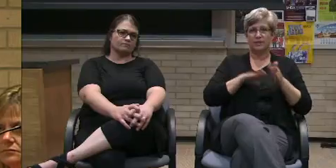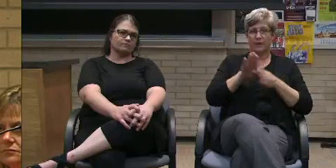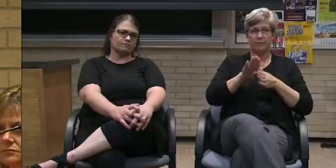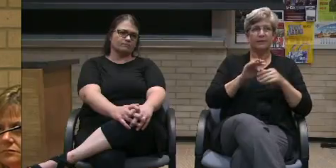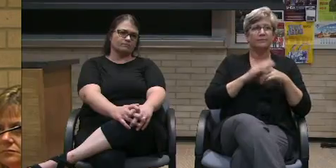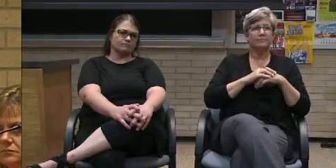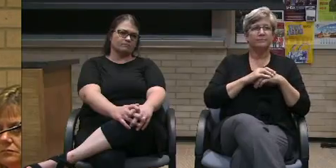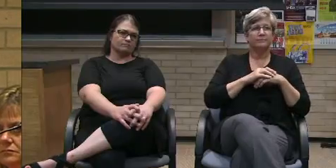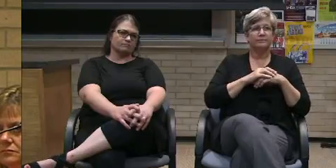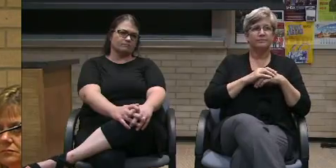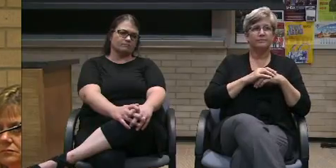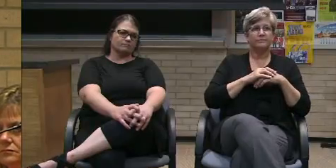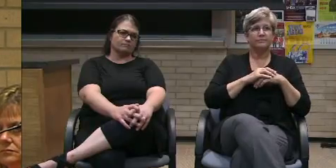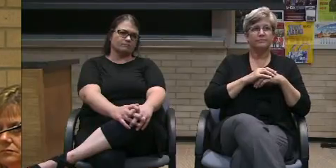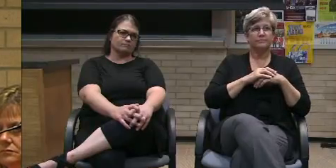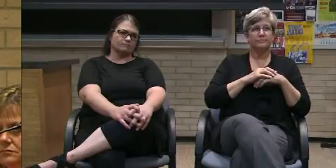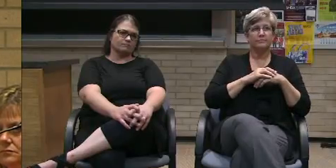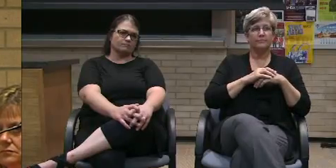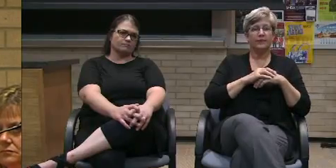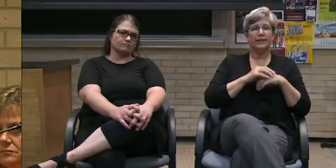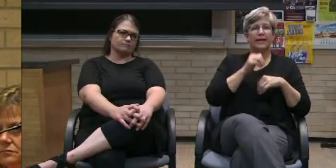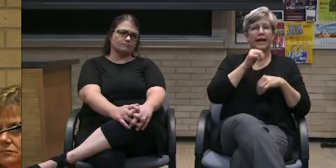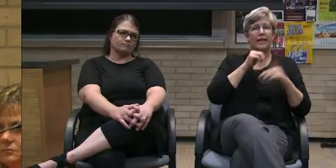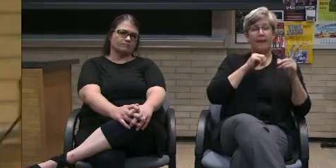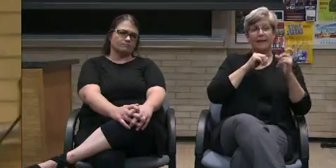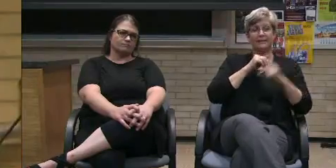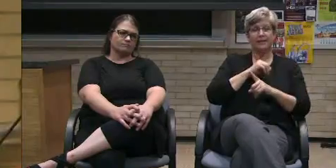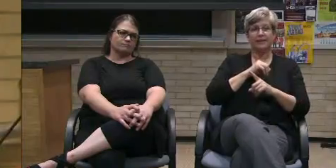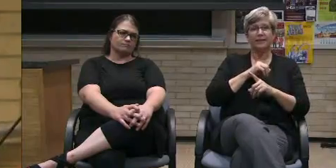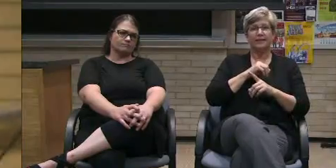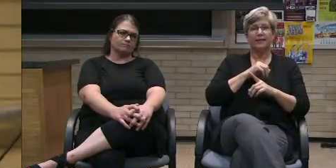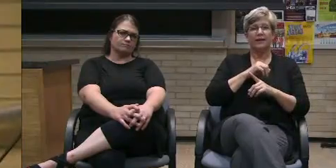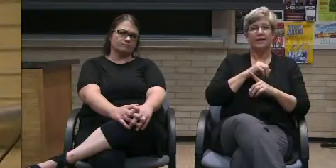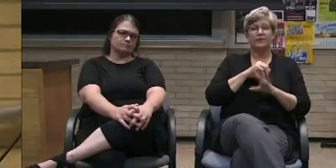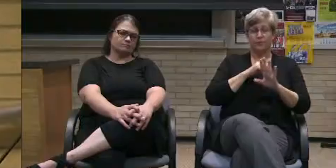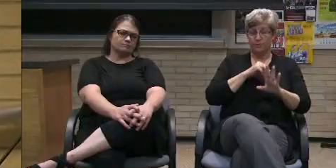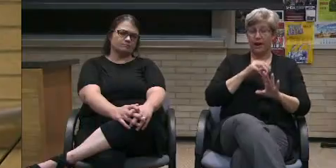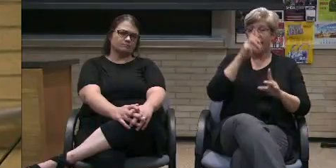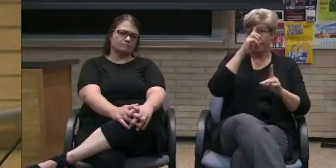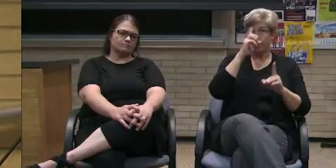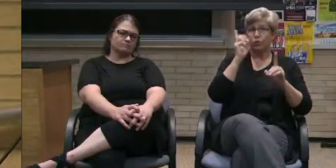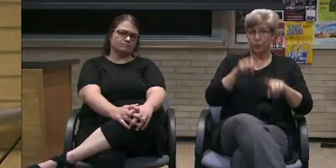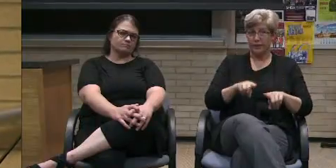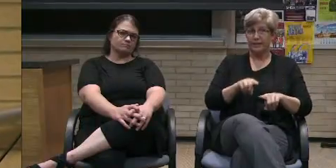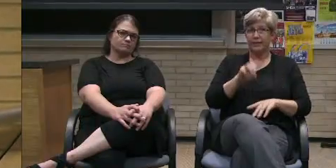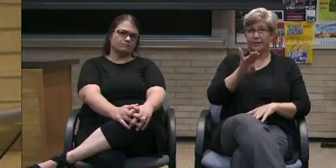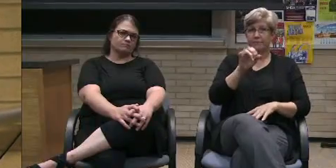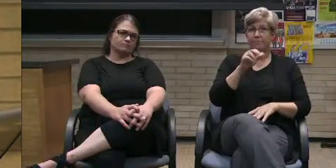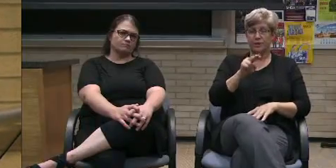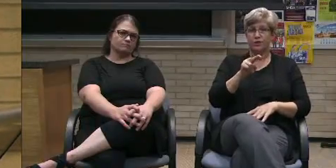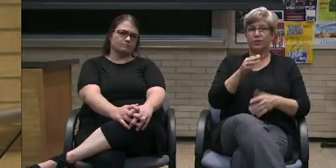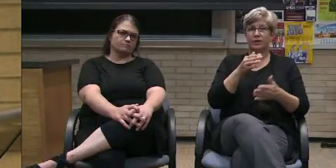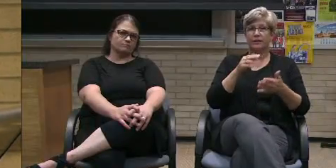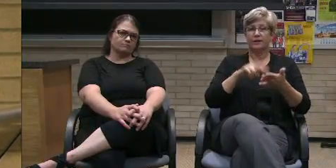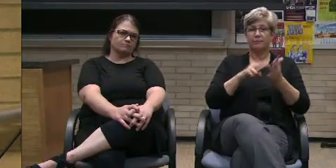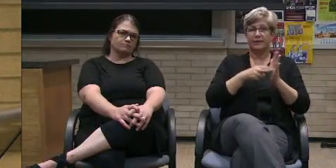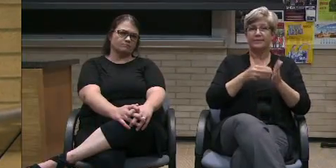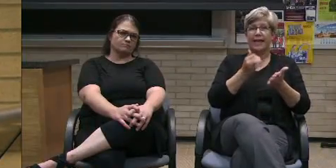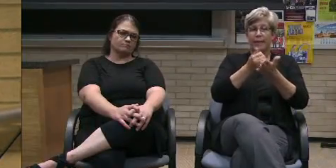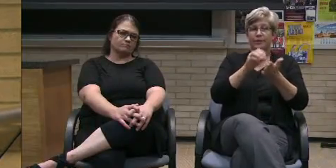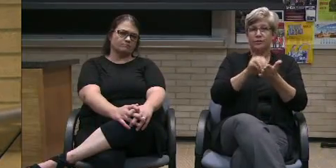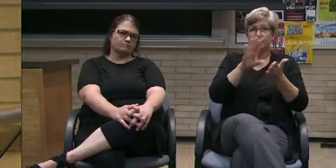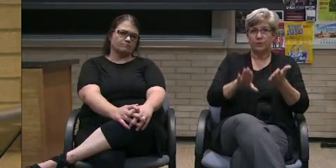I'm not asking this question because I disagree. I totally agree with you that the core of our mission is moving students into the middle class. Mm-hmm.